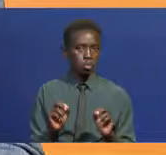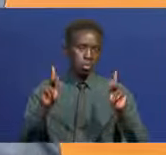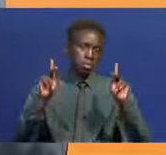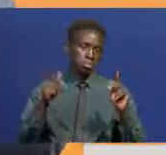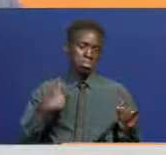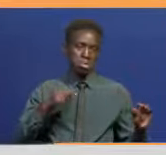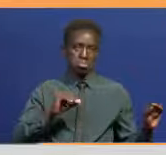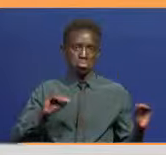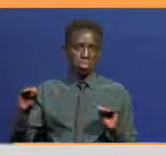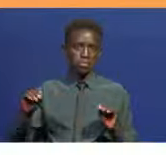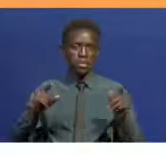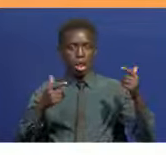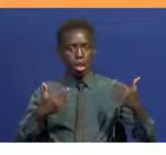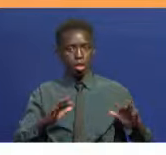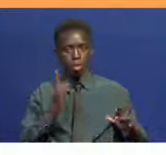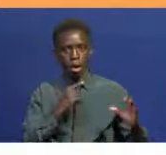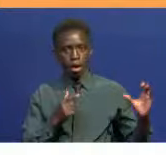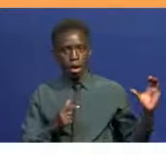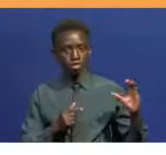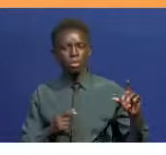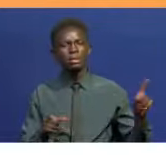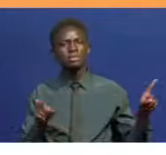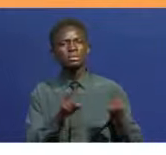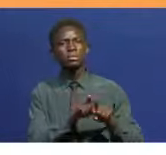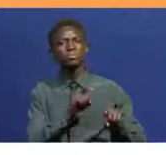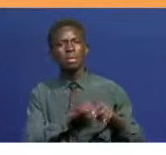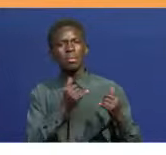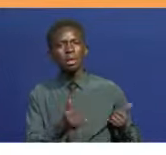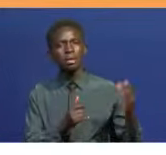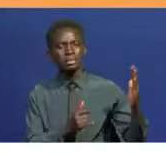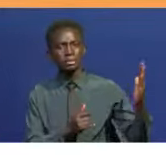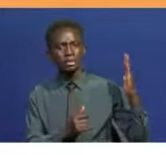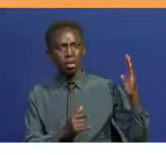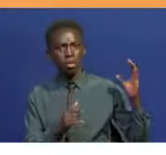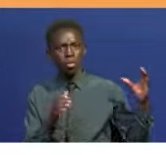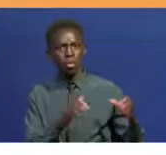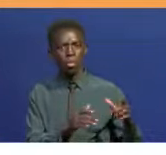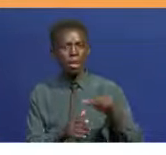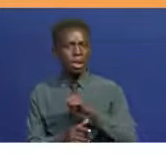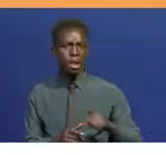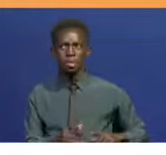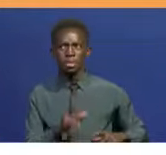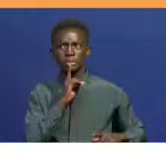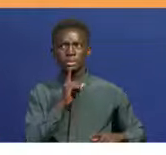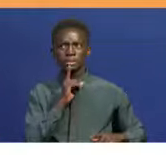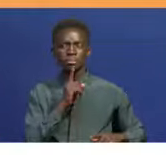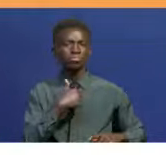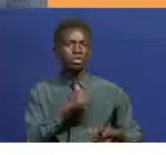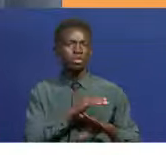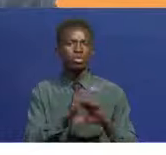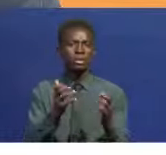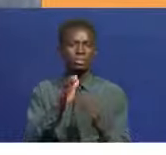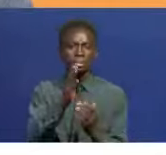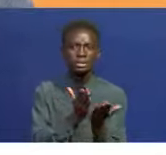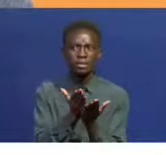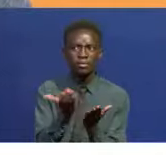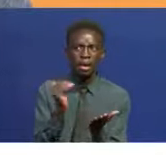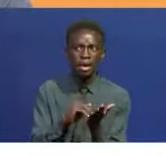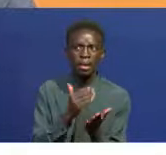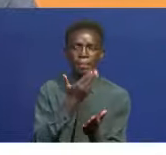I move out, he has lost a tenant, and at the same time now, the security company, the landlord will say, no, I don't need your services anymore. Let me go